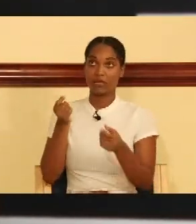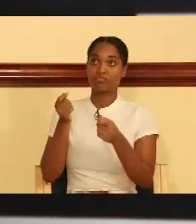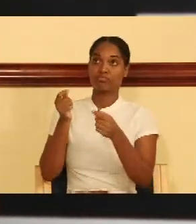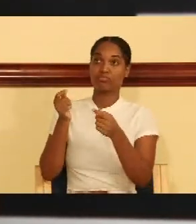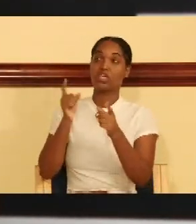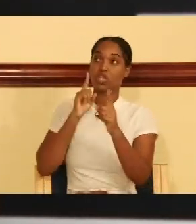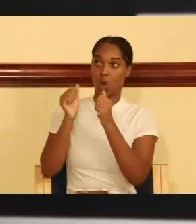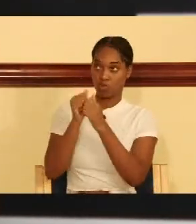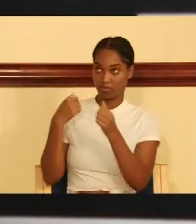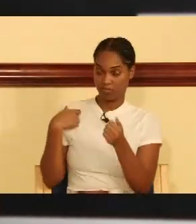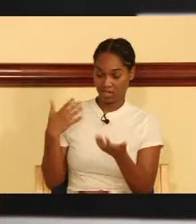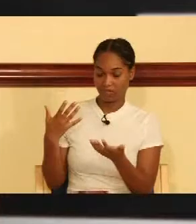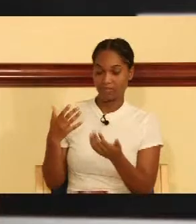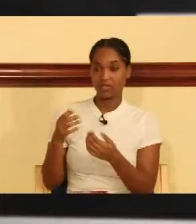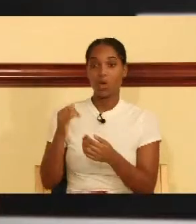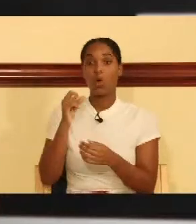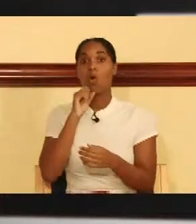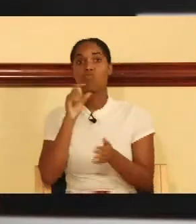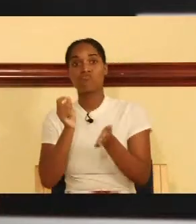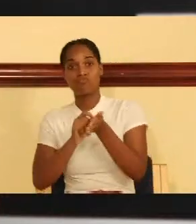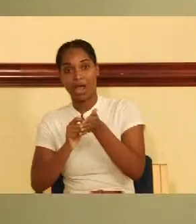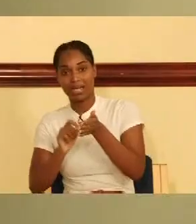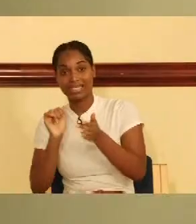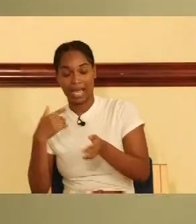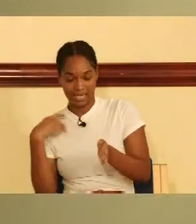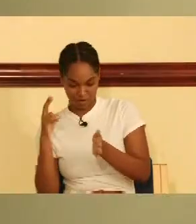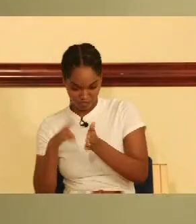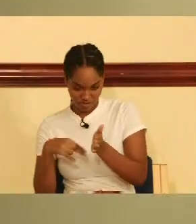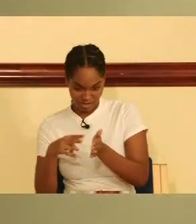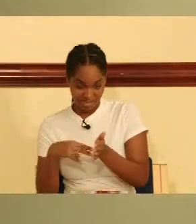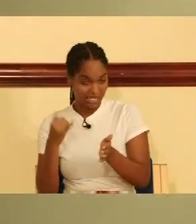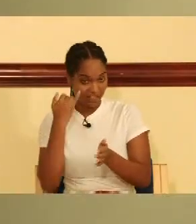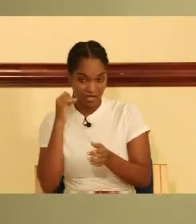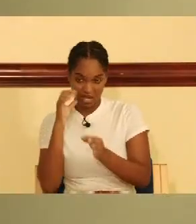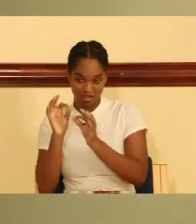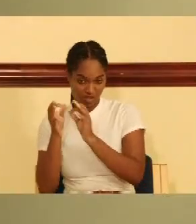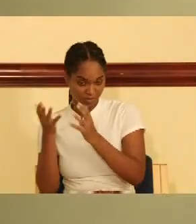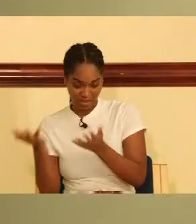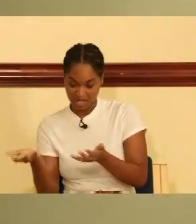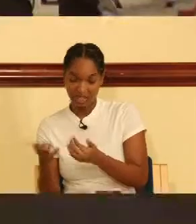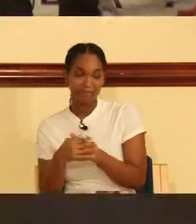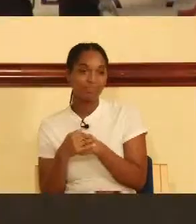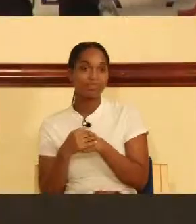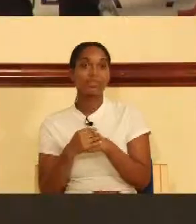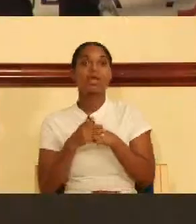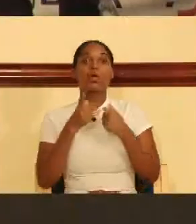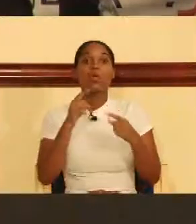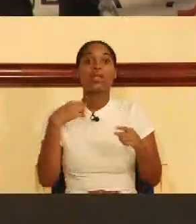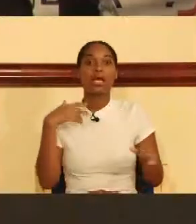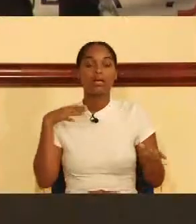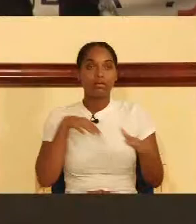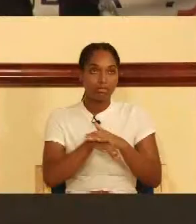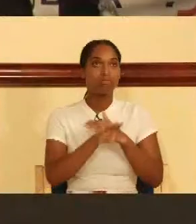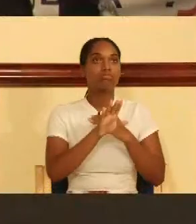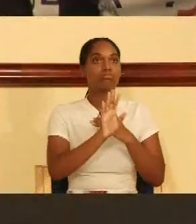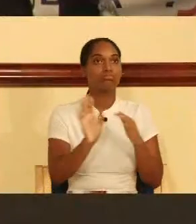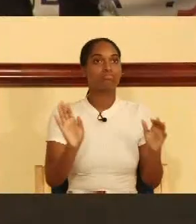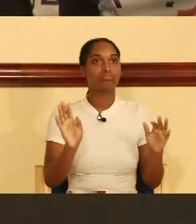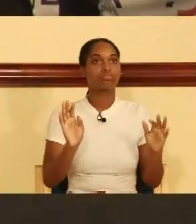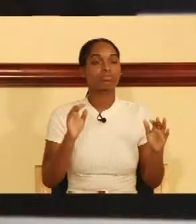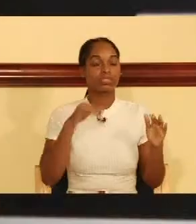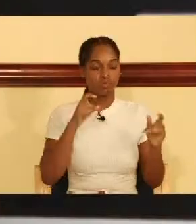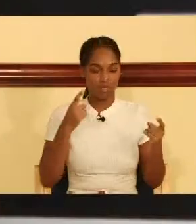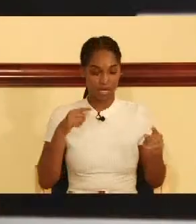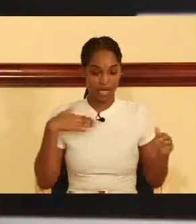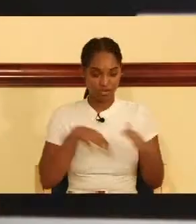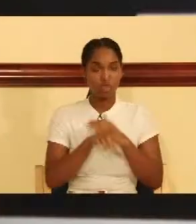sign language or writing so that I can read it if there's not sign language there. When I step into a space, there should